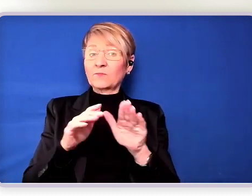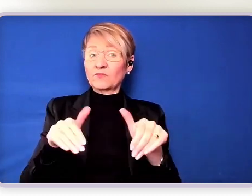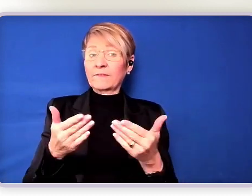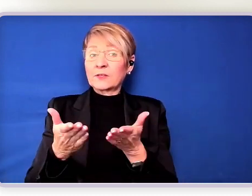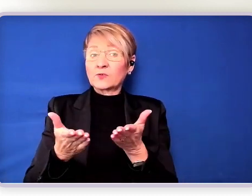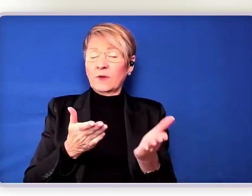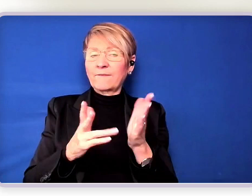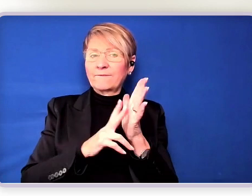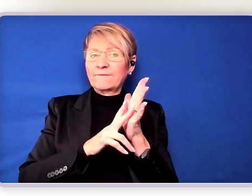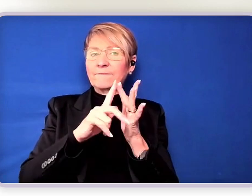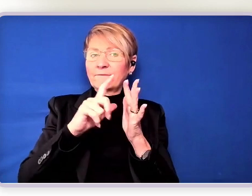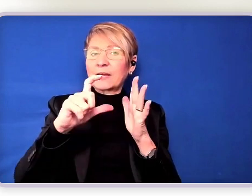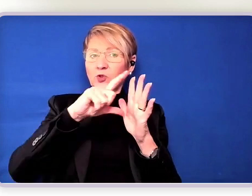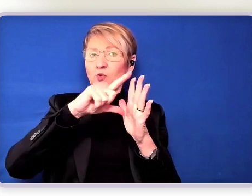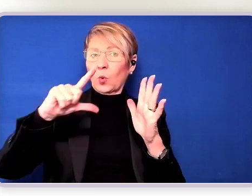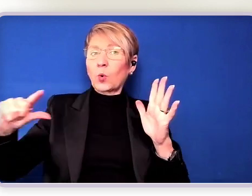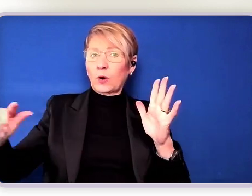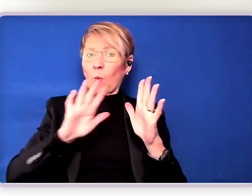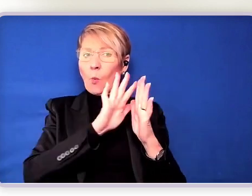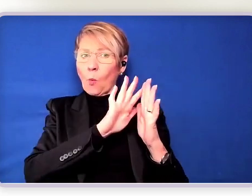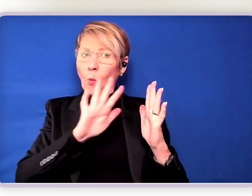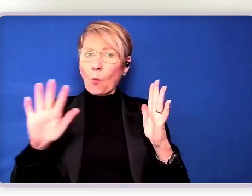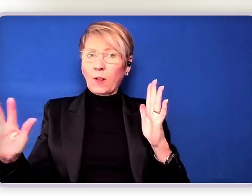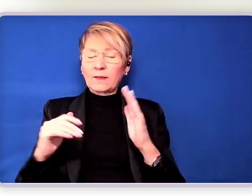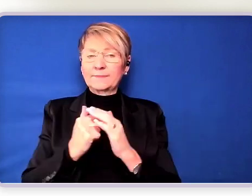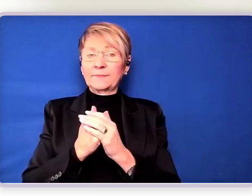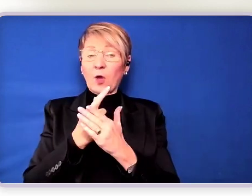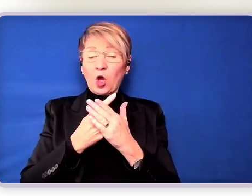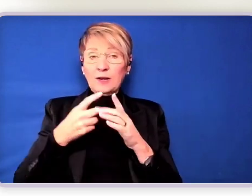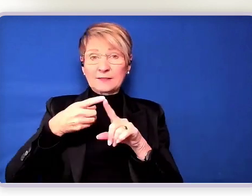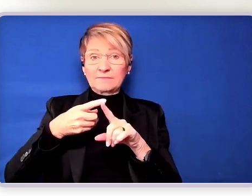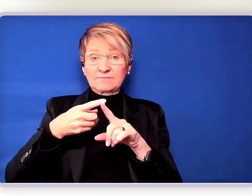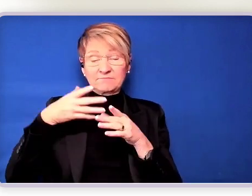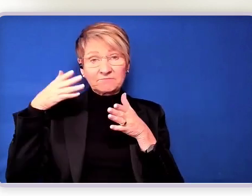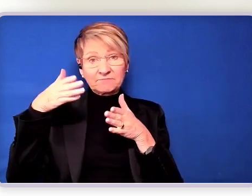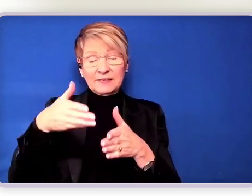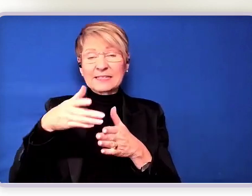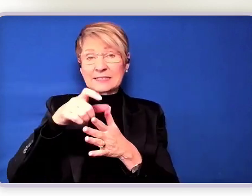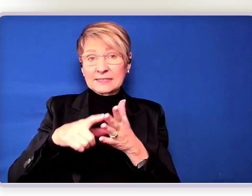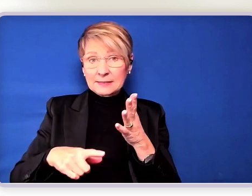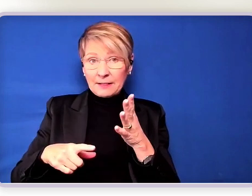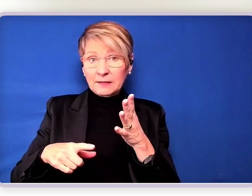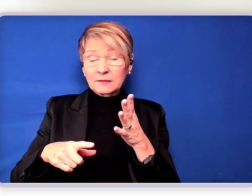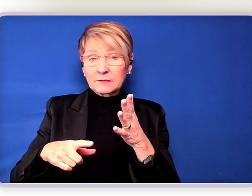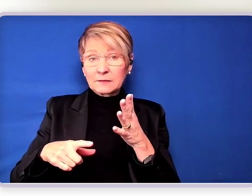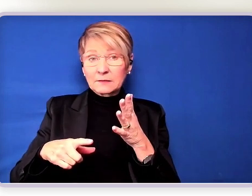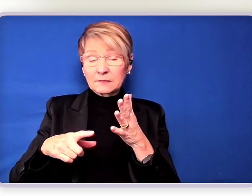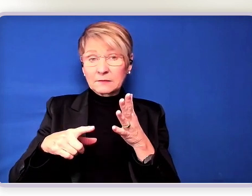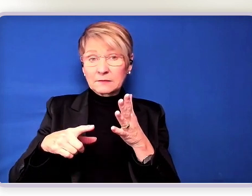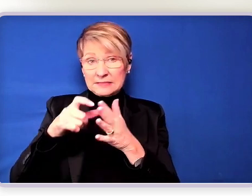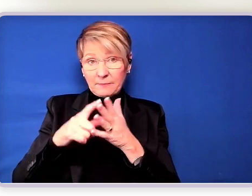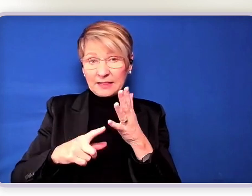and we only do disability discrimination until recently, where we've received funding to do